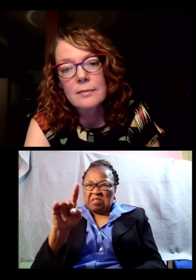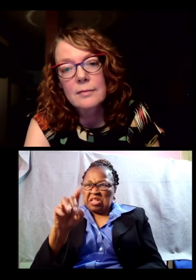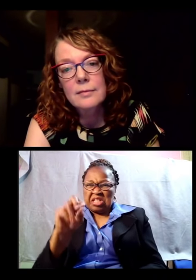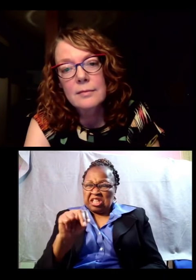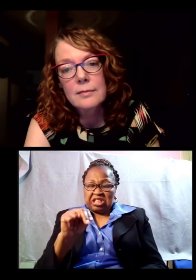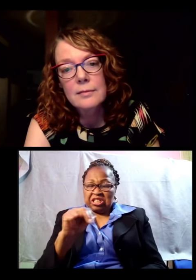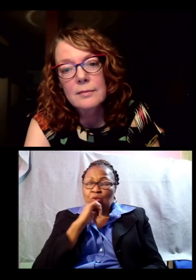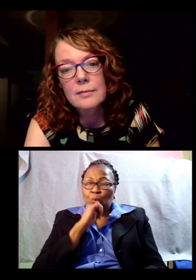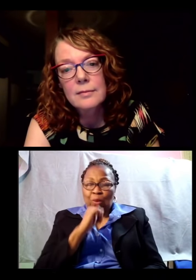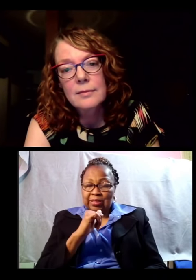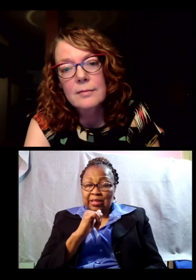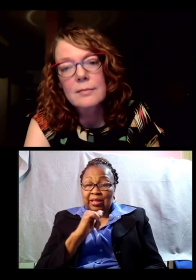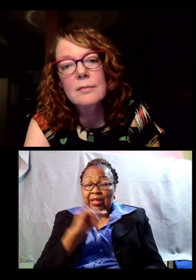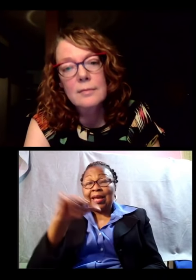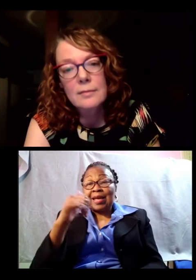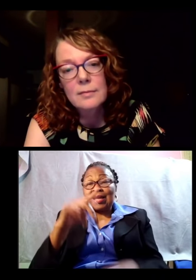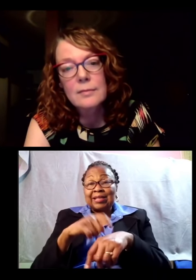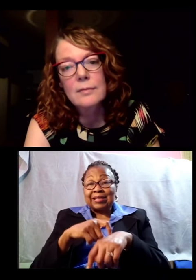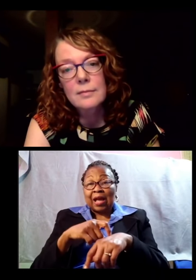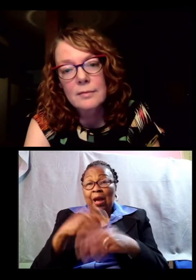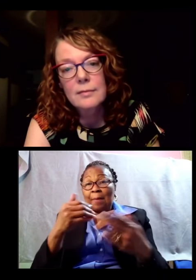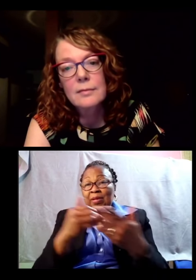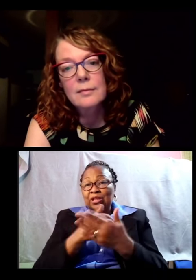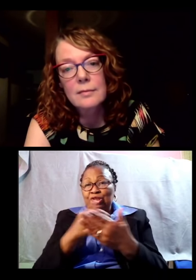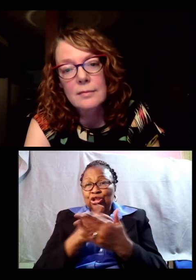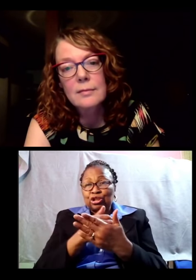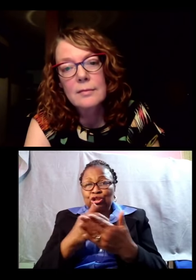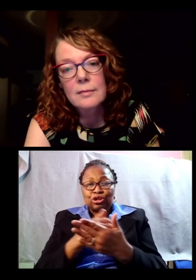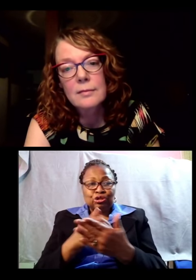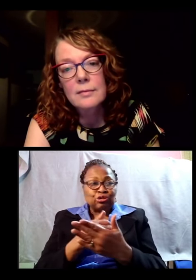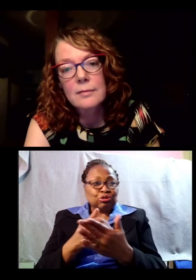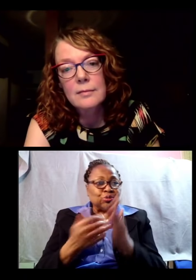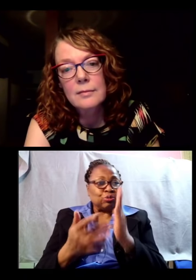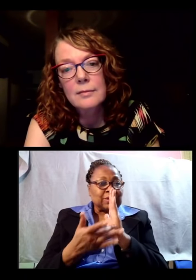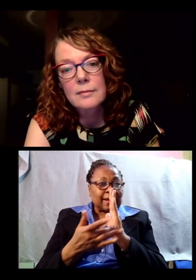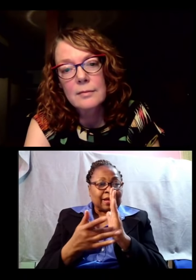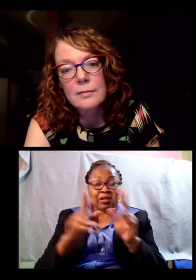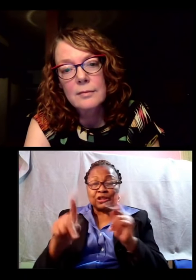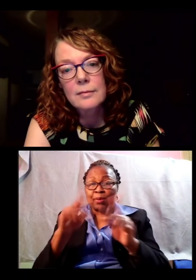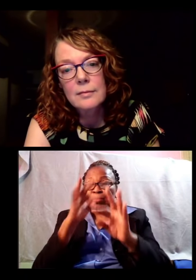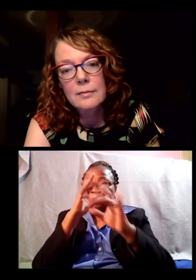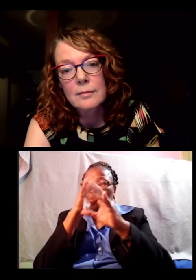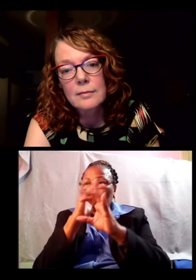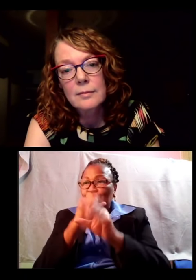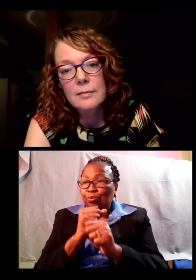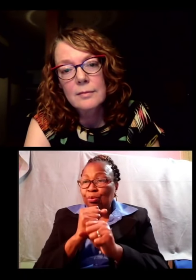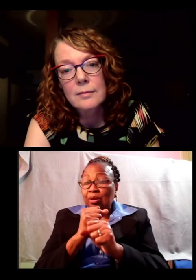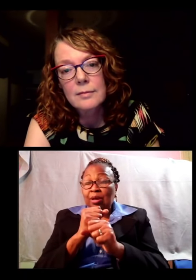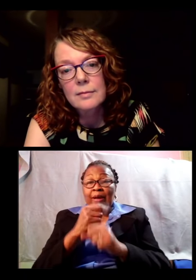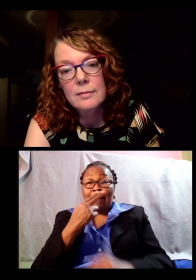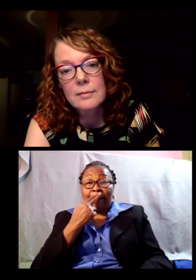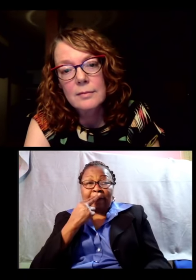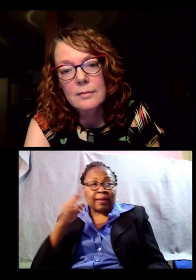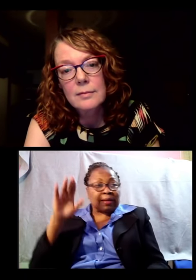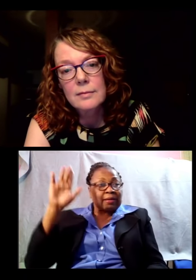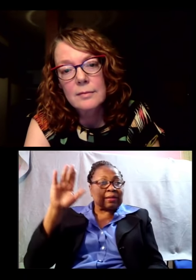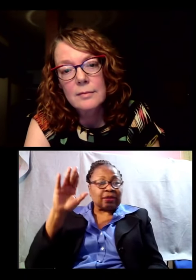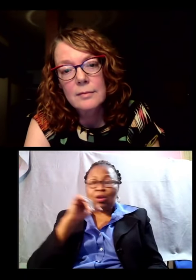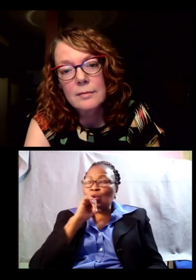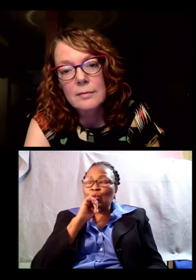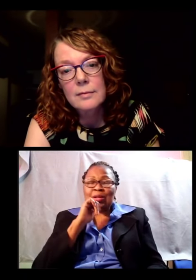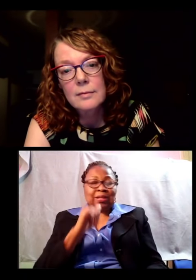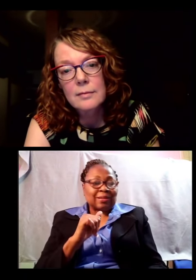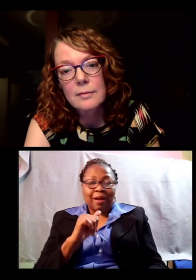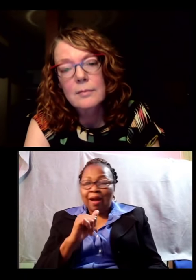a new medium, people are mesmerized by it. My other theory is that Hitler never would have got so far if it hadn't been that radio had just